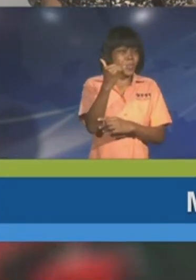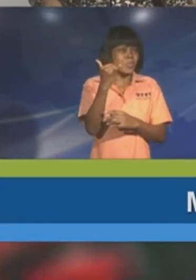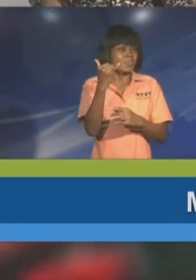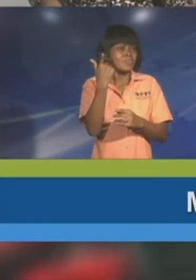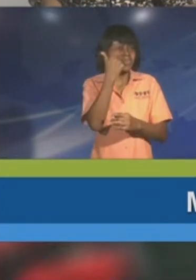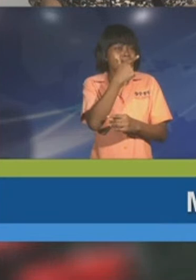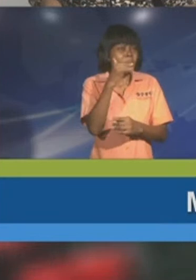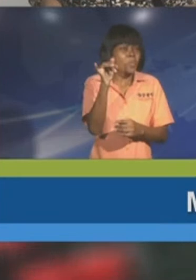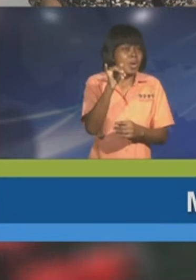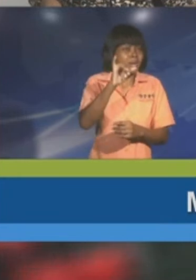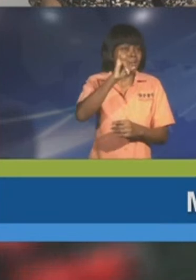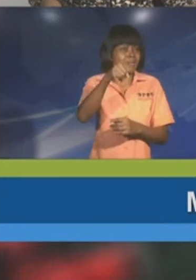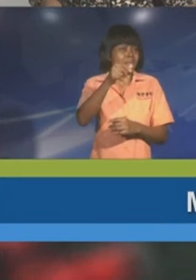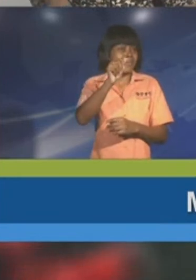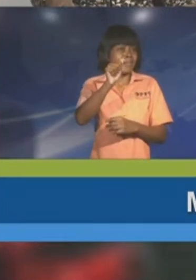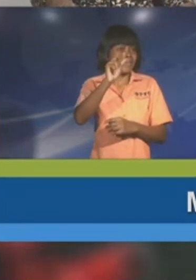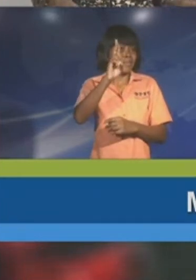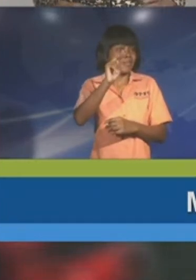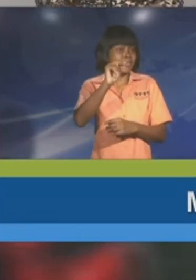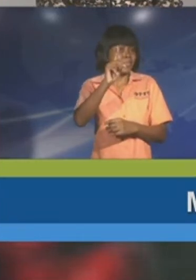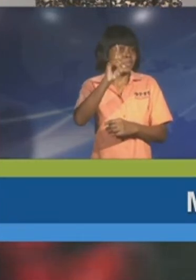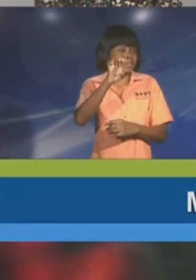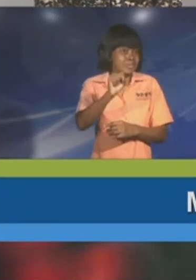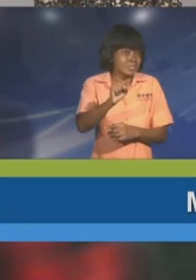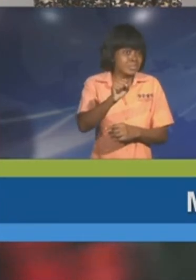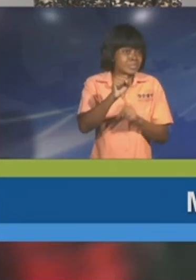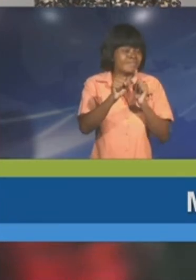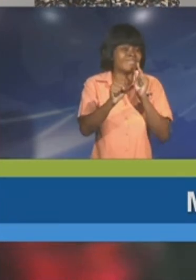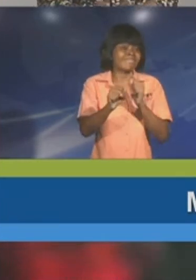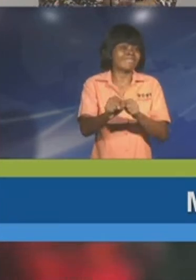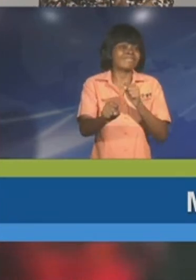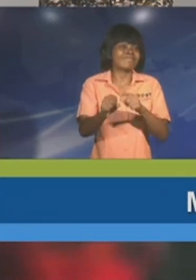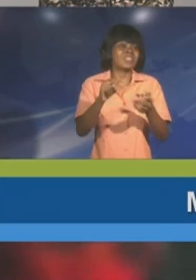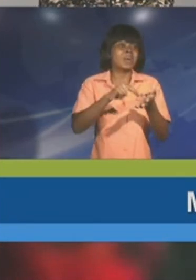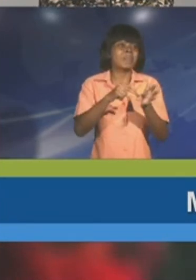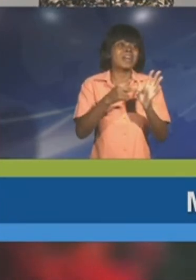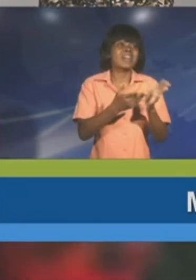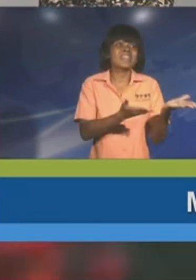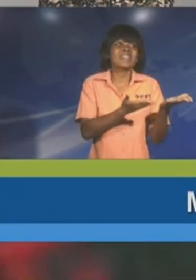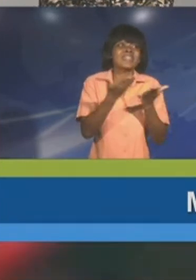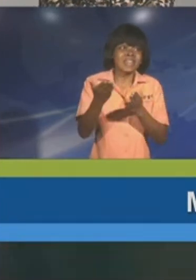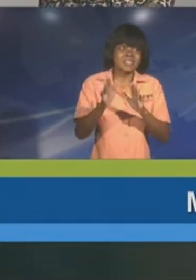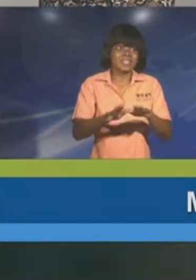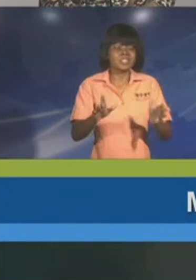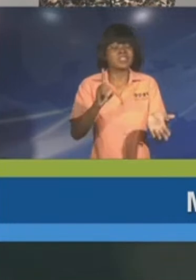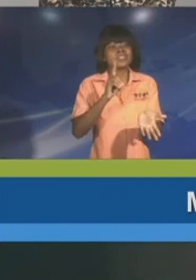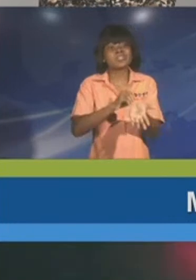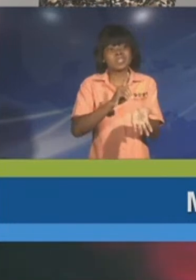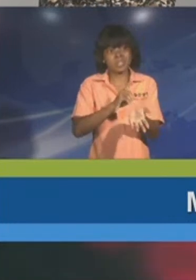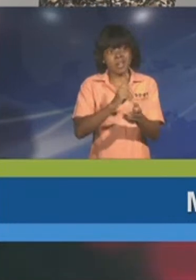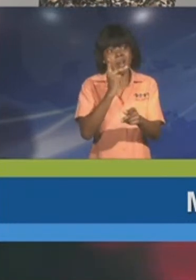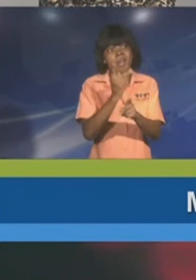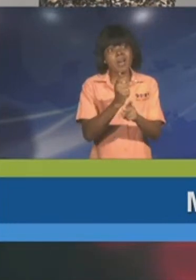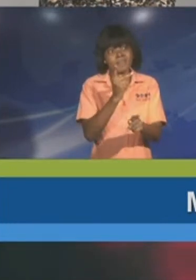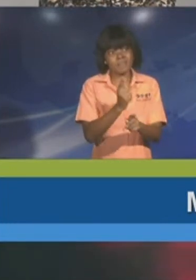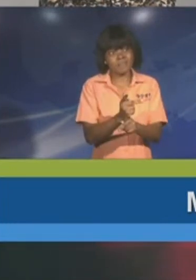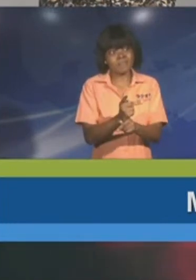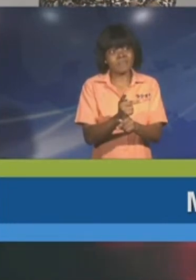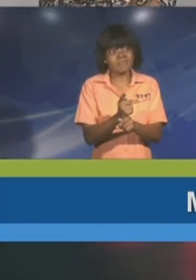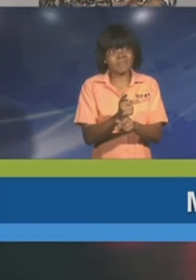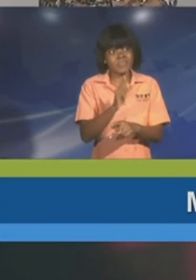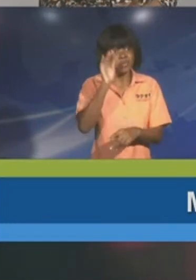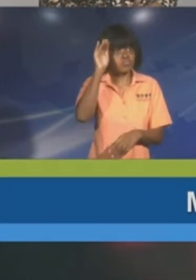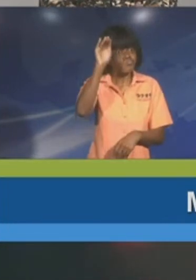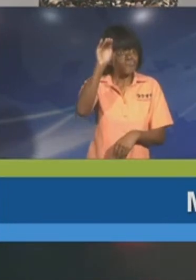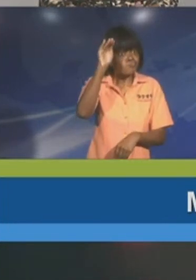them taken to a health facility and be a little bit absolute. Say here, what doctor or nurse, I want my child